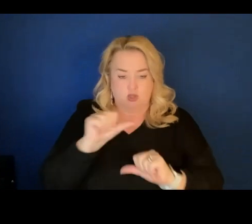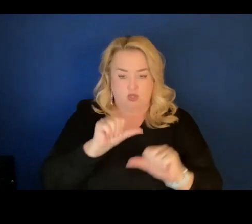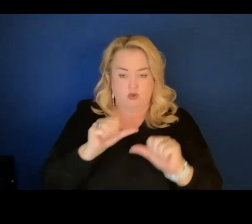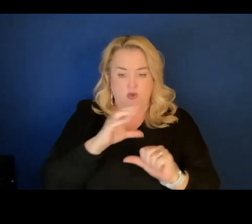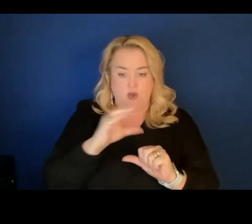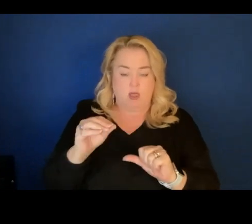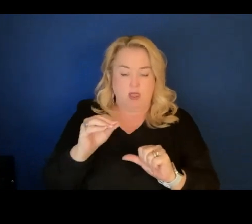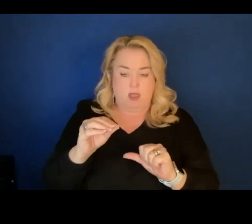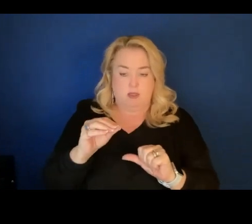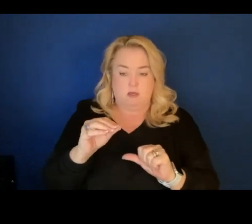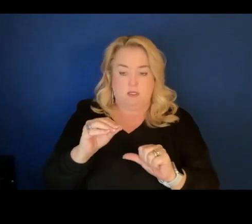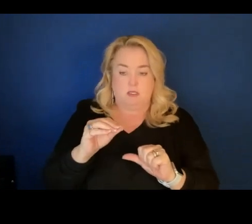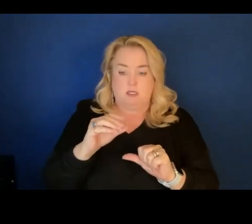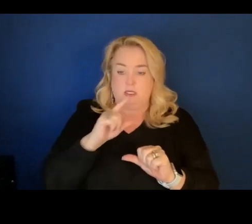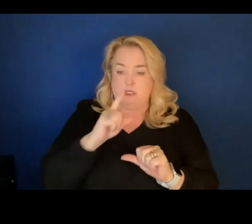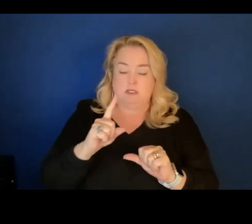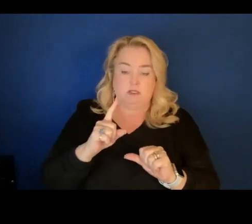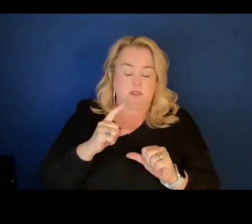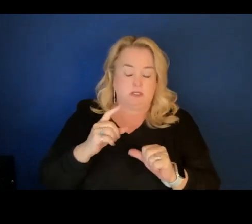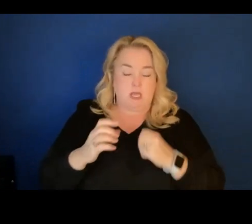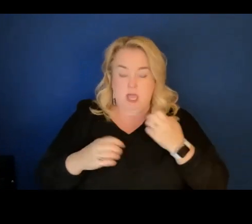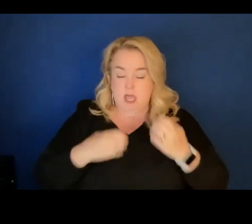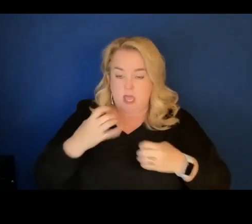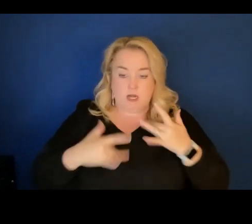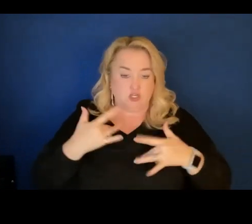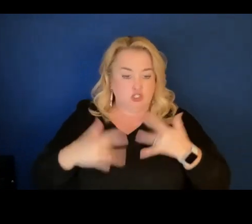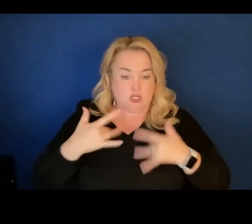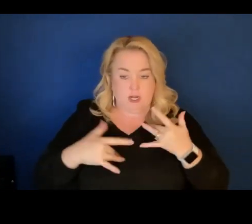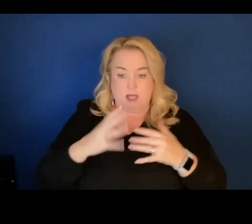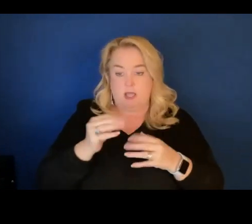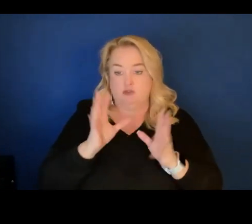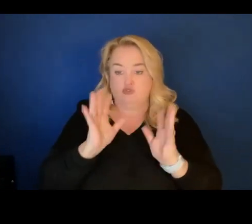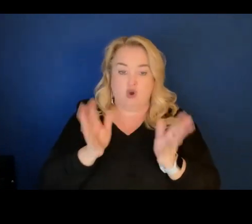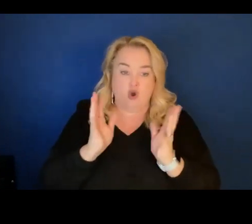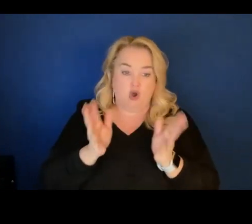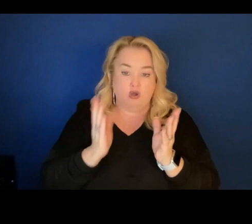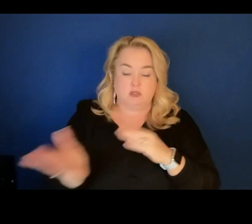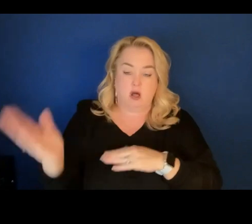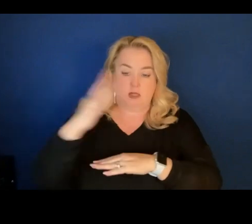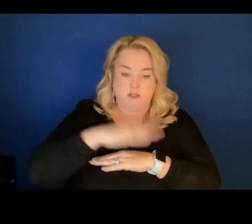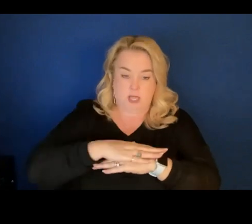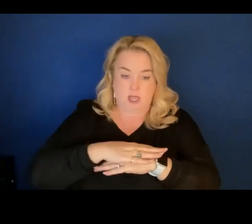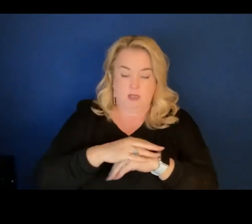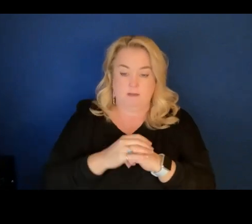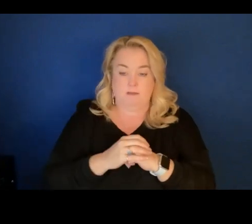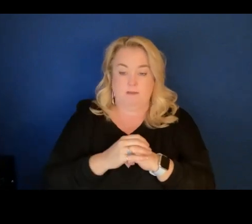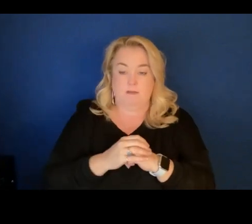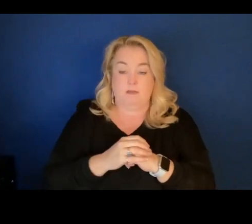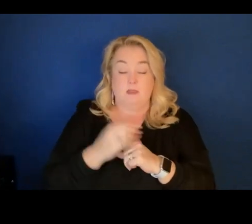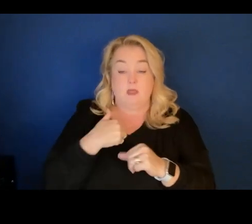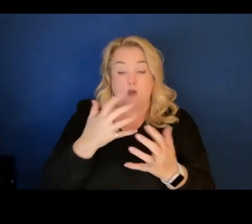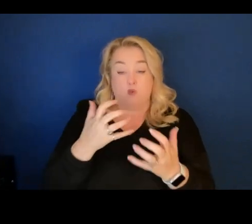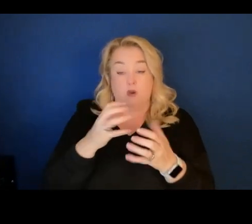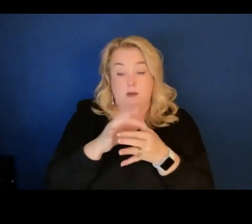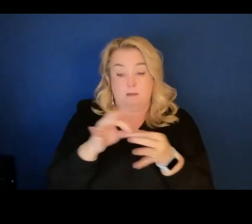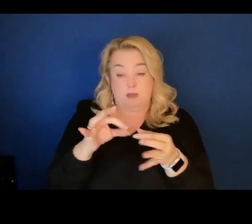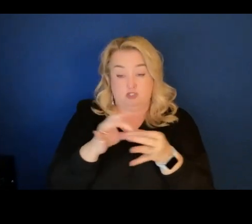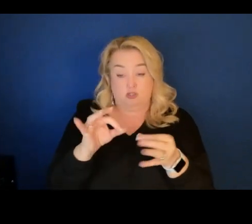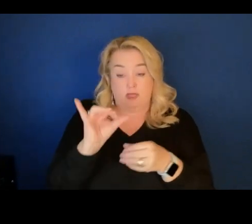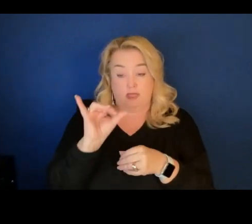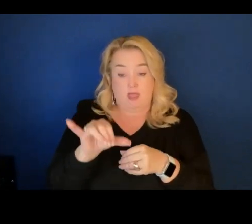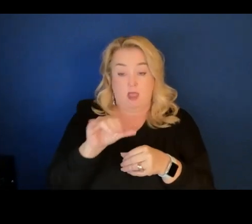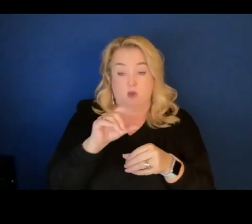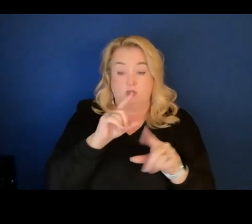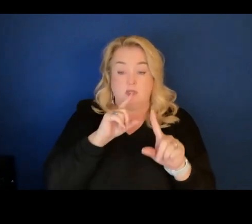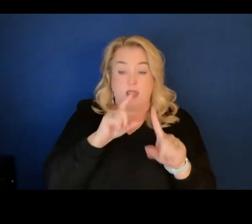morning. He is energetic and so talkative for the remainder of the day." And just as an aside, I want to point out that this was in answer to